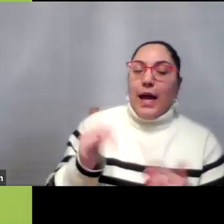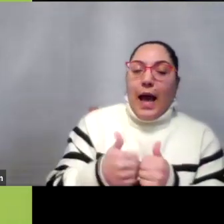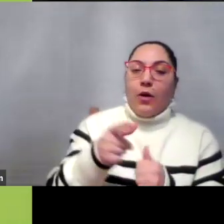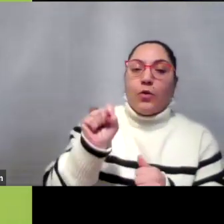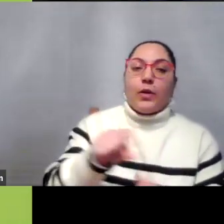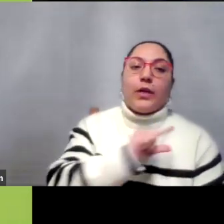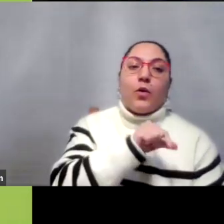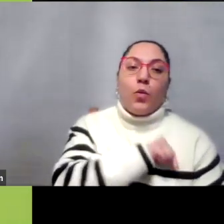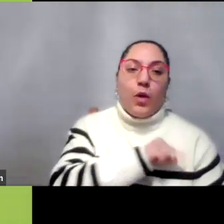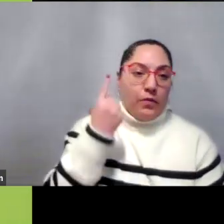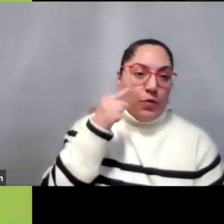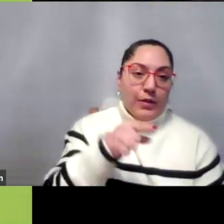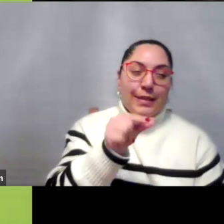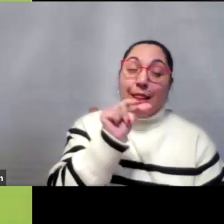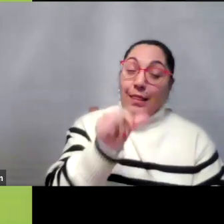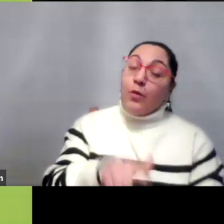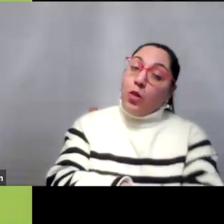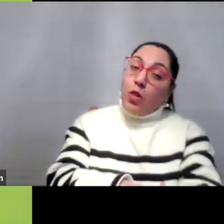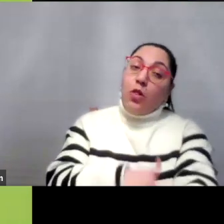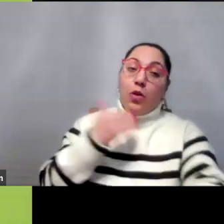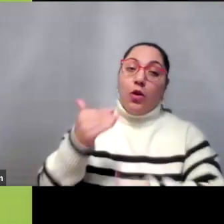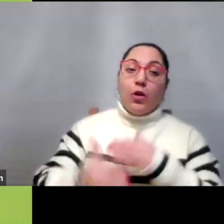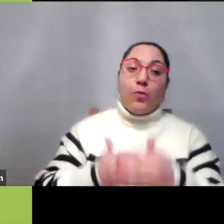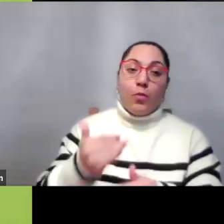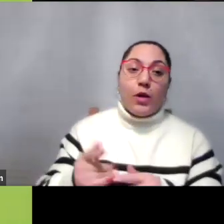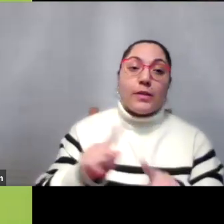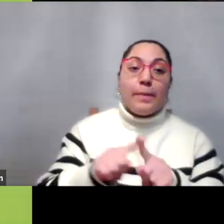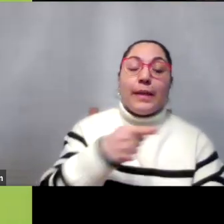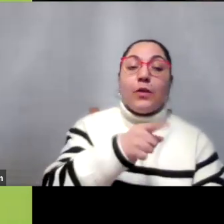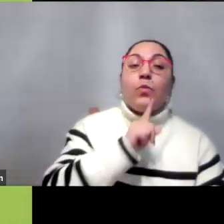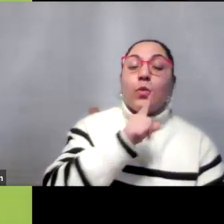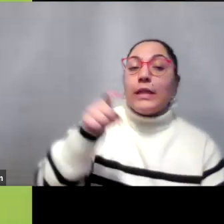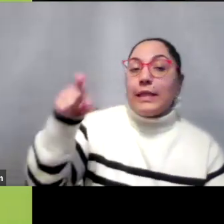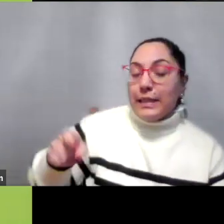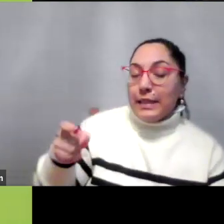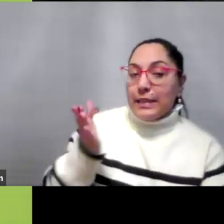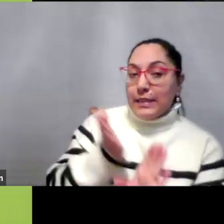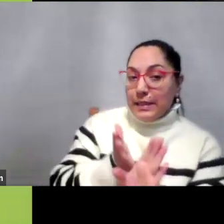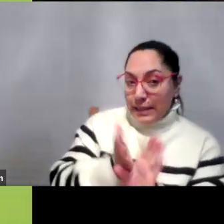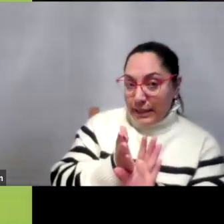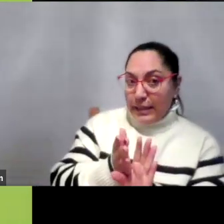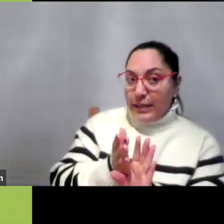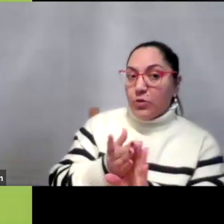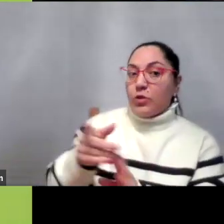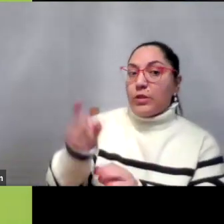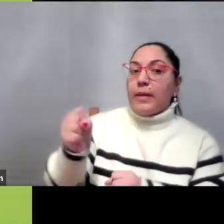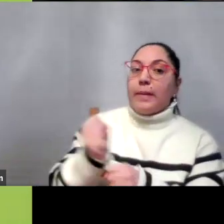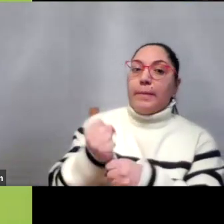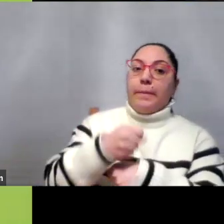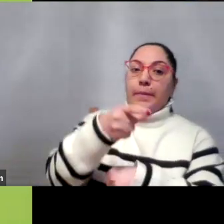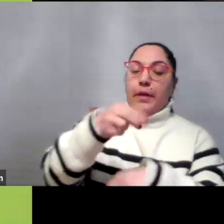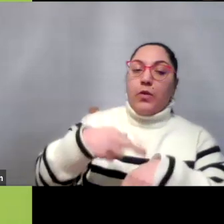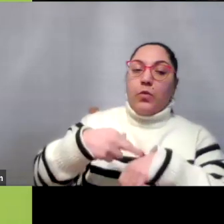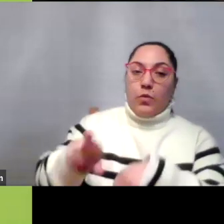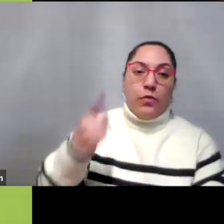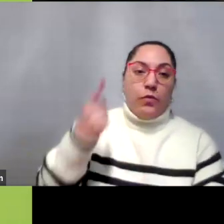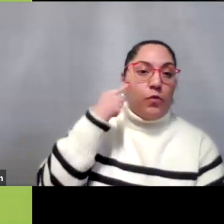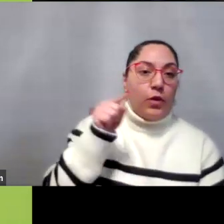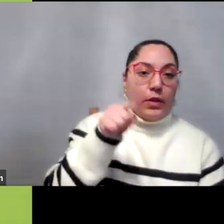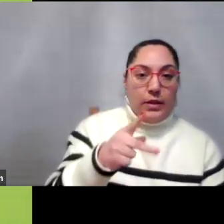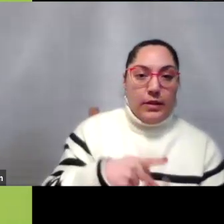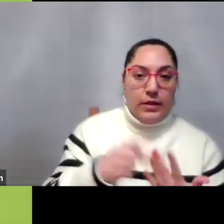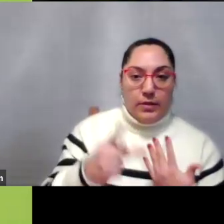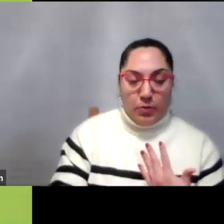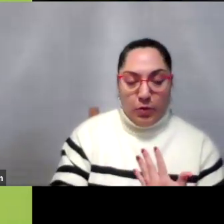process. I can help with referrals, but a psychiatrist is the only one who can make the recommendation for a residential treatment